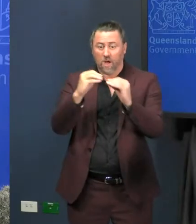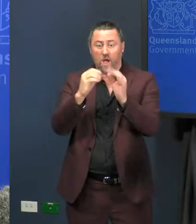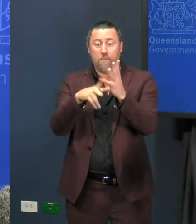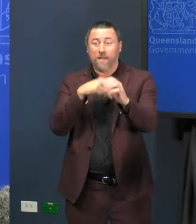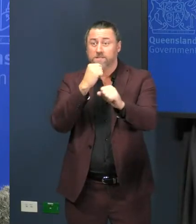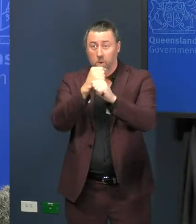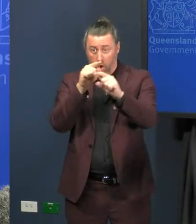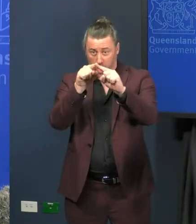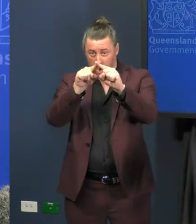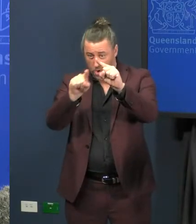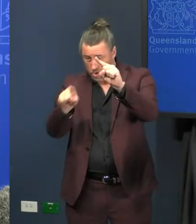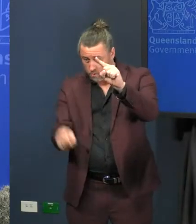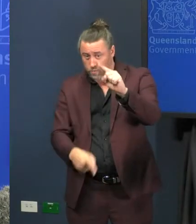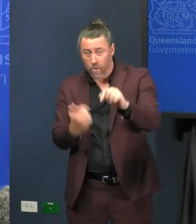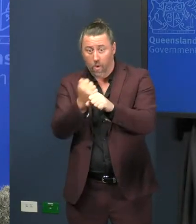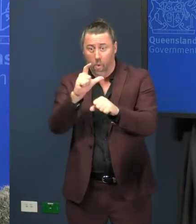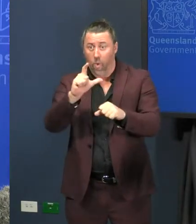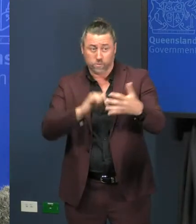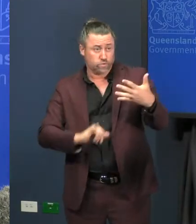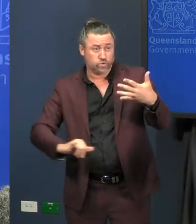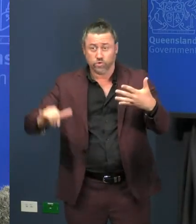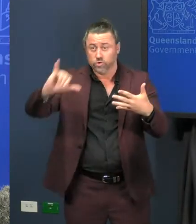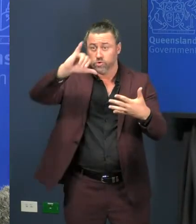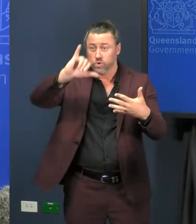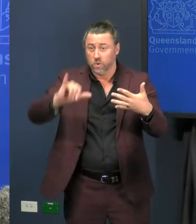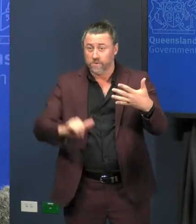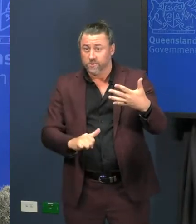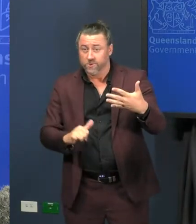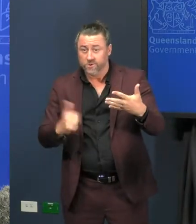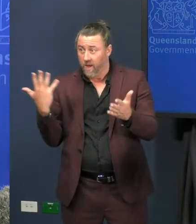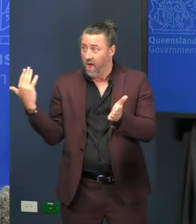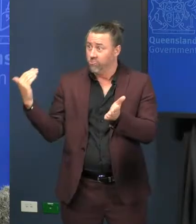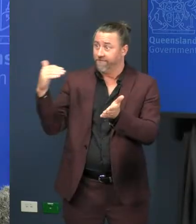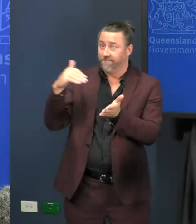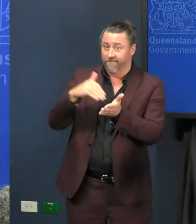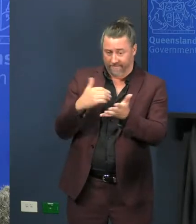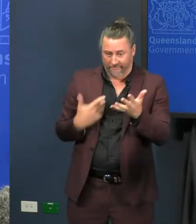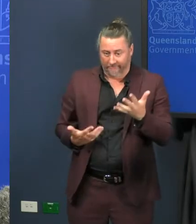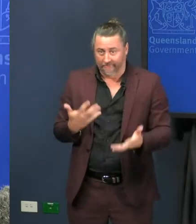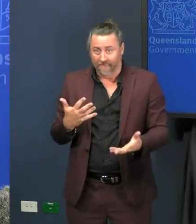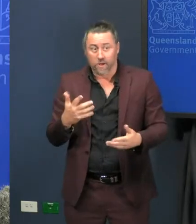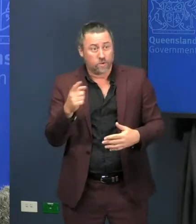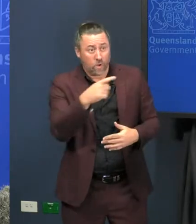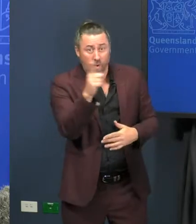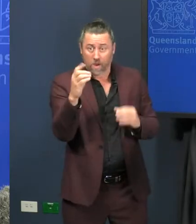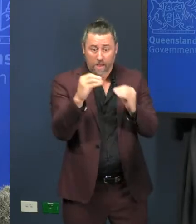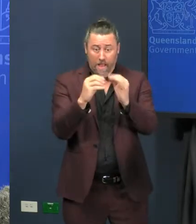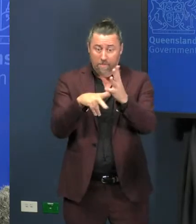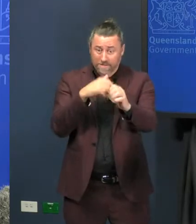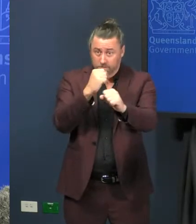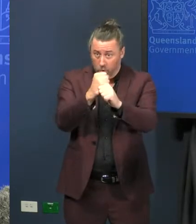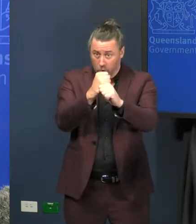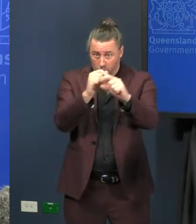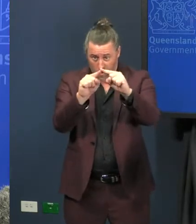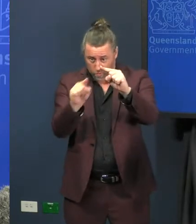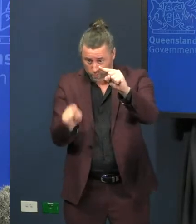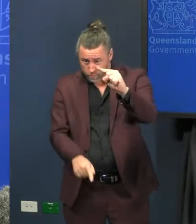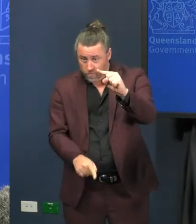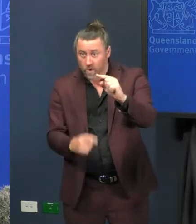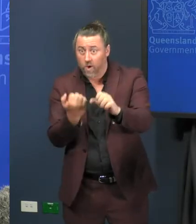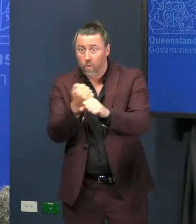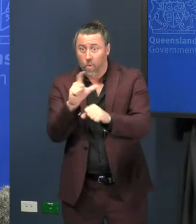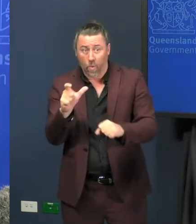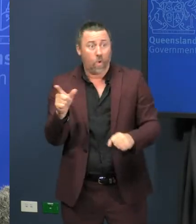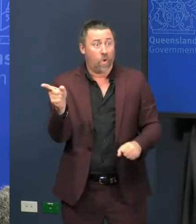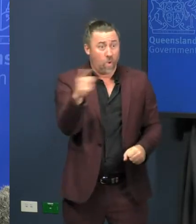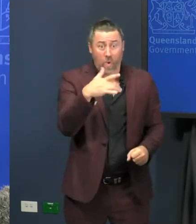Bundaberg right down to the Gold Coast, and these communities need to stay alert for updates. The impacts of the